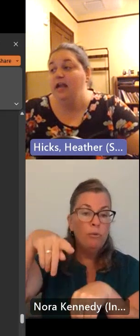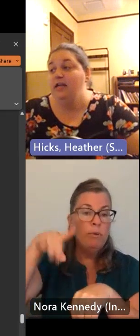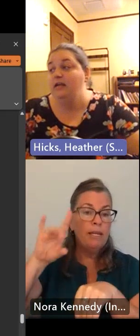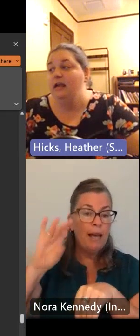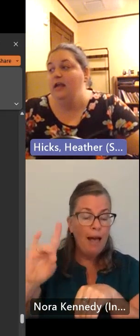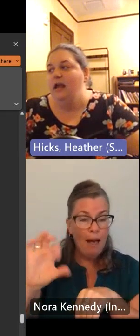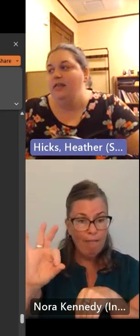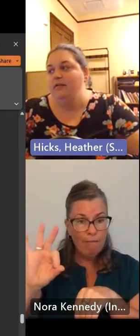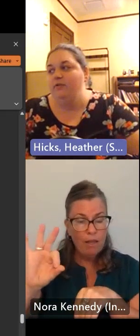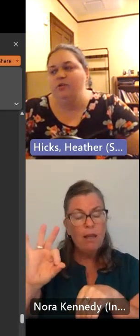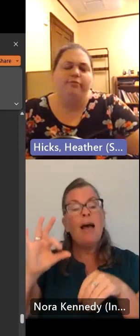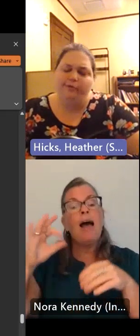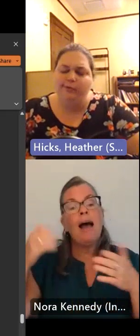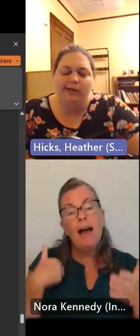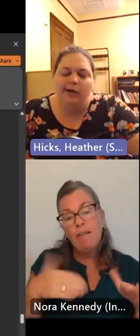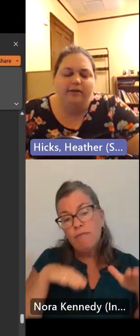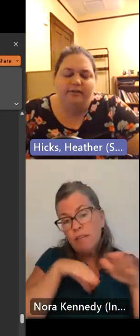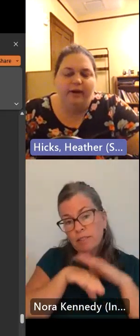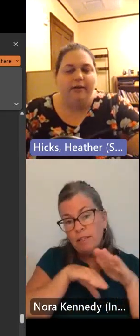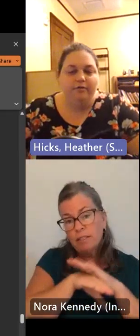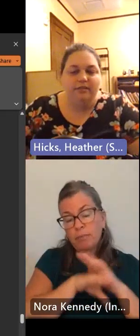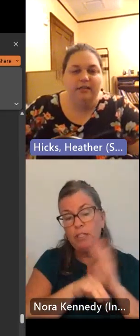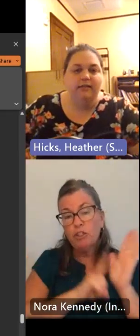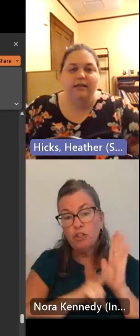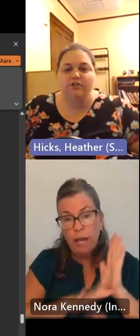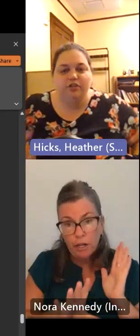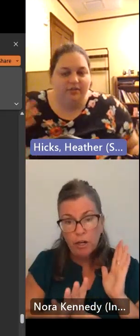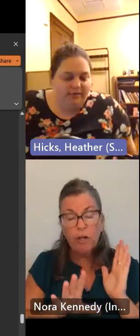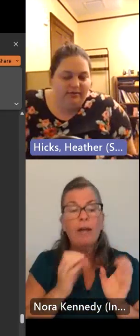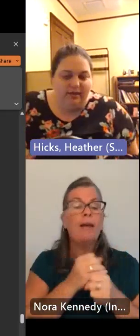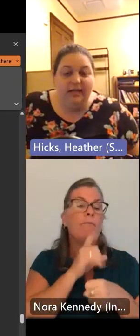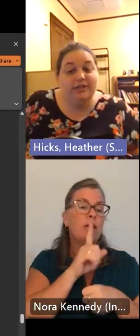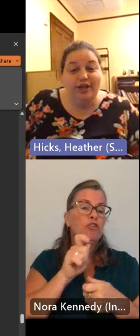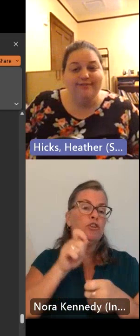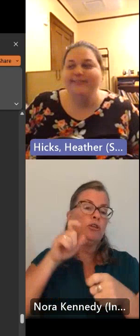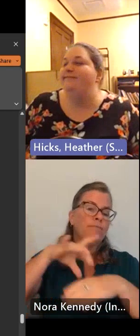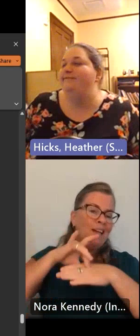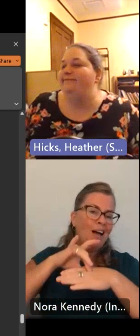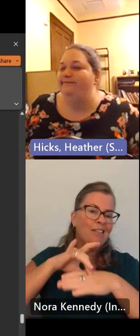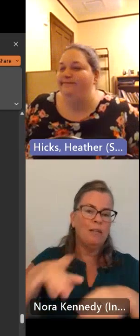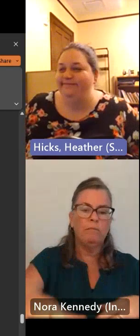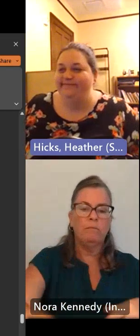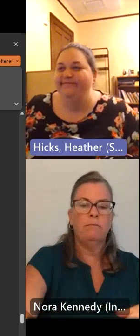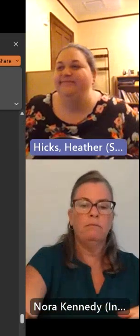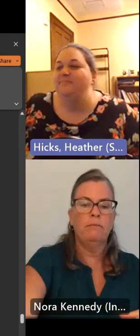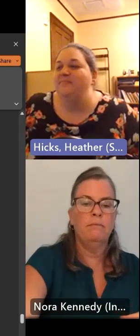through today. And then, of course, reviewing content for accuracy. That's just in general.